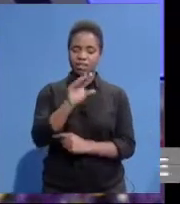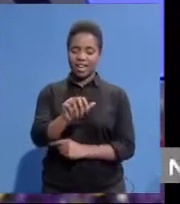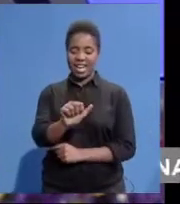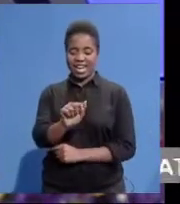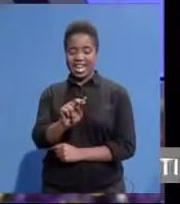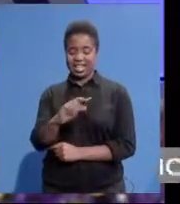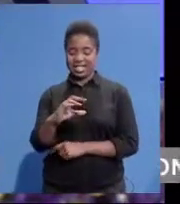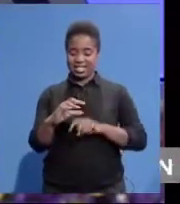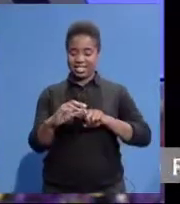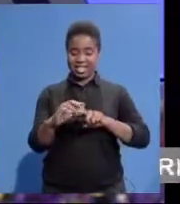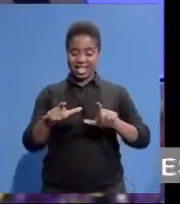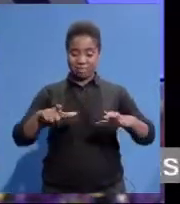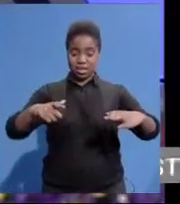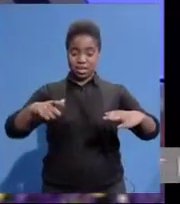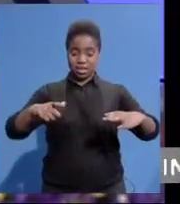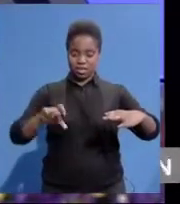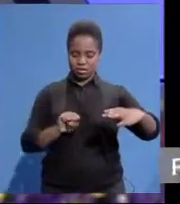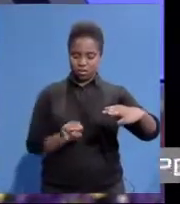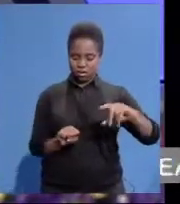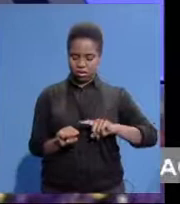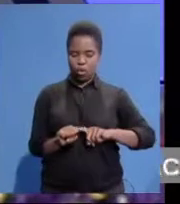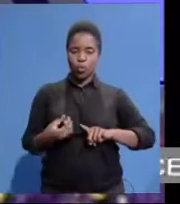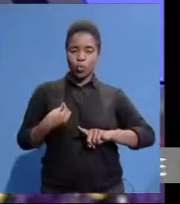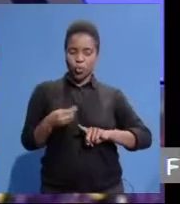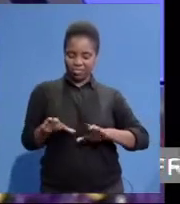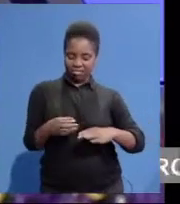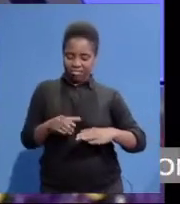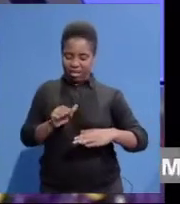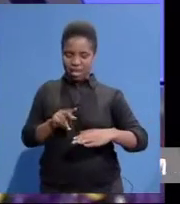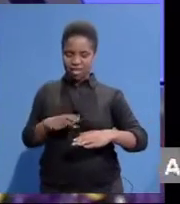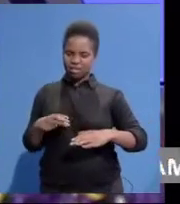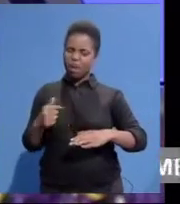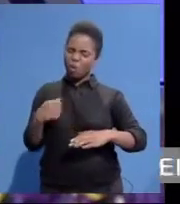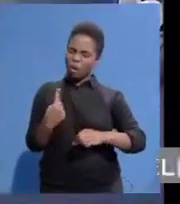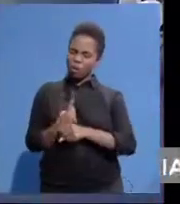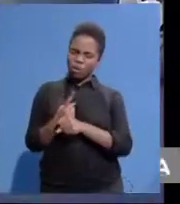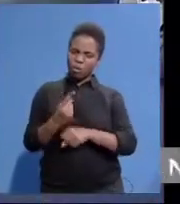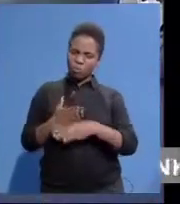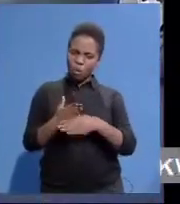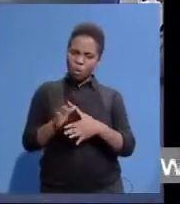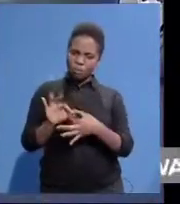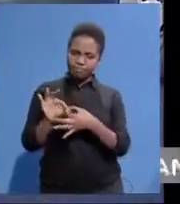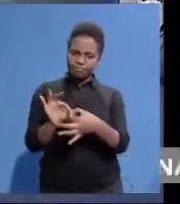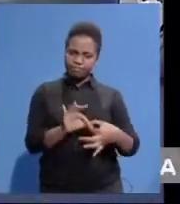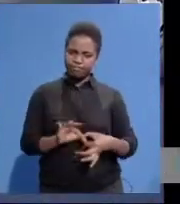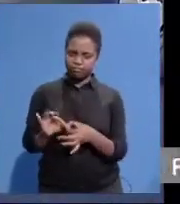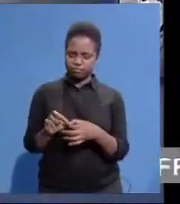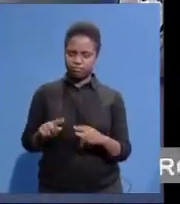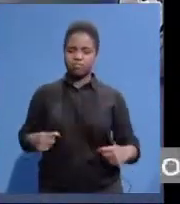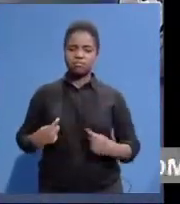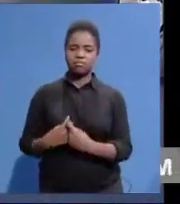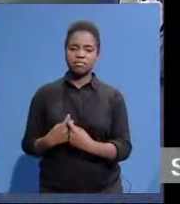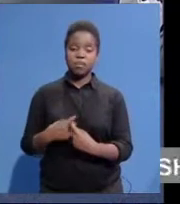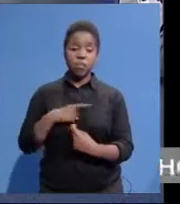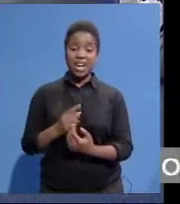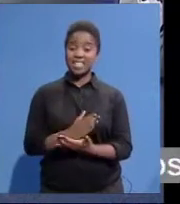the ANC will always continue in the same values of collective leadership, which is a point of comfort, because in other parties you